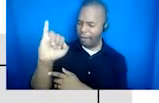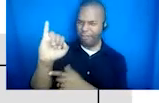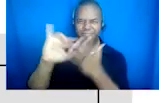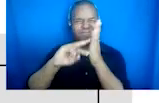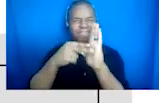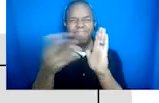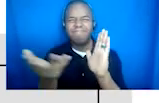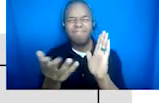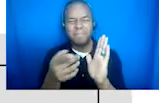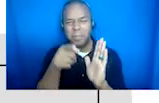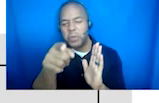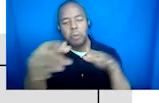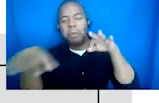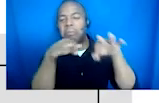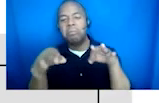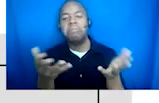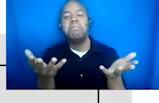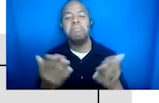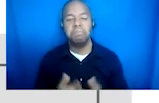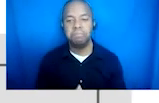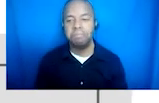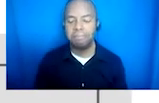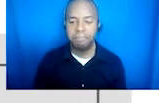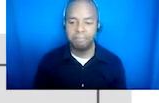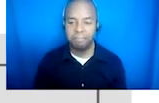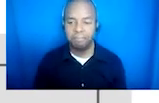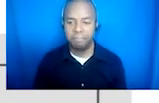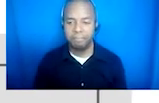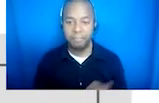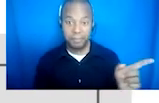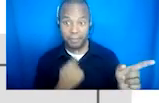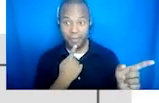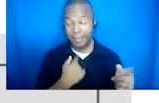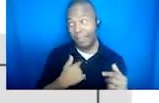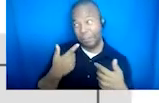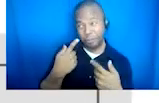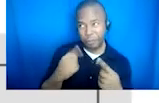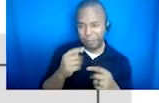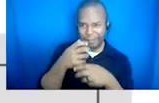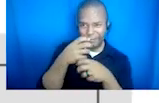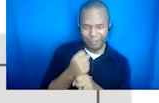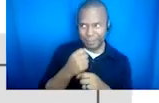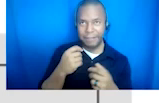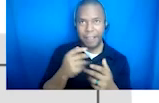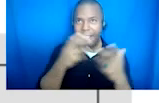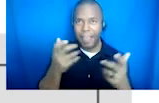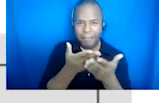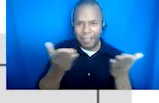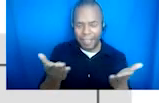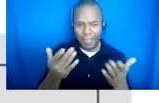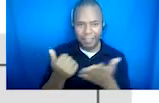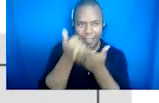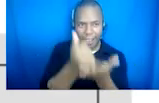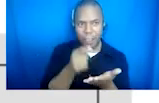is CVC-OEI? Like, what would you say? I'll try and be concise. Right. A bunch of stuff that helps you design